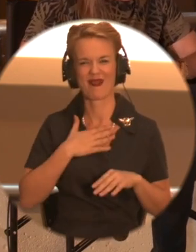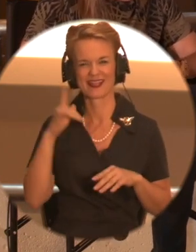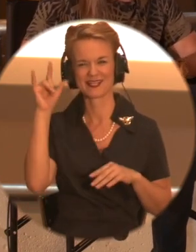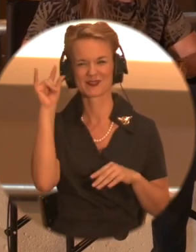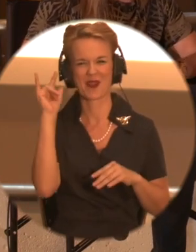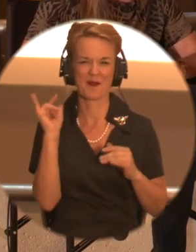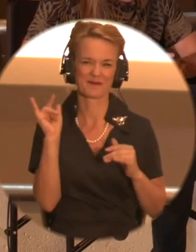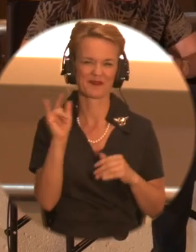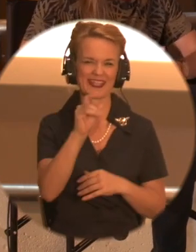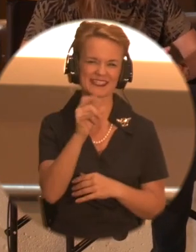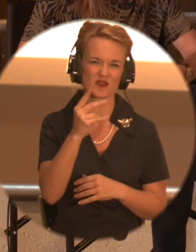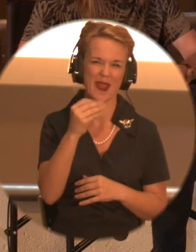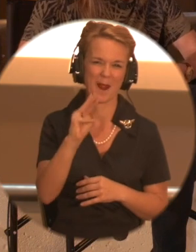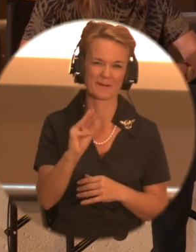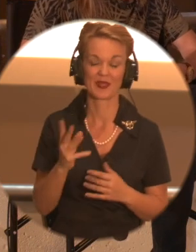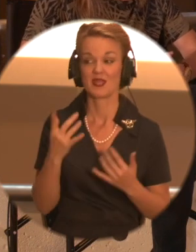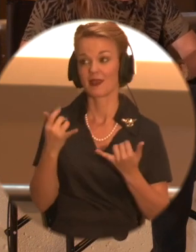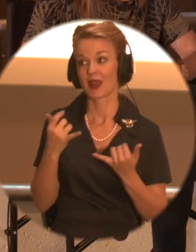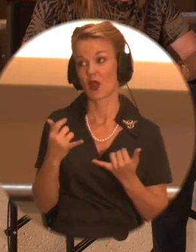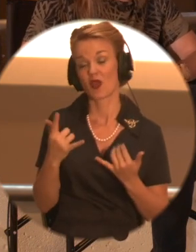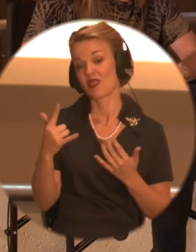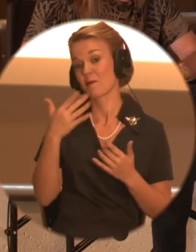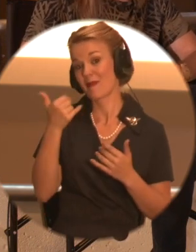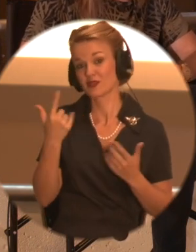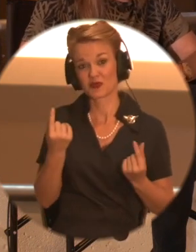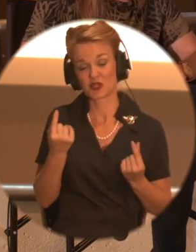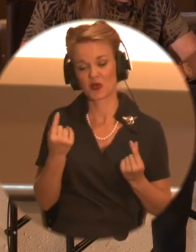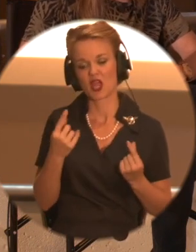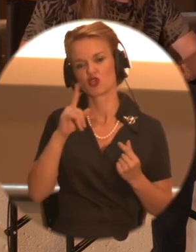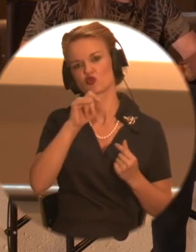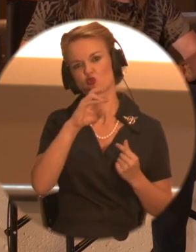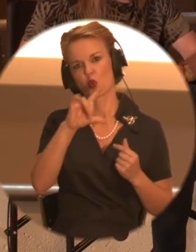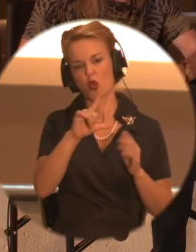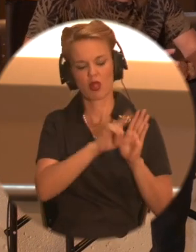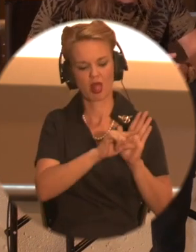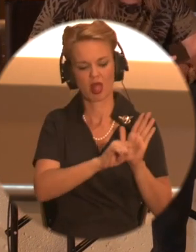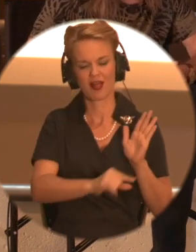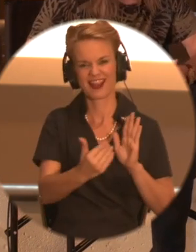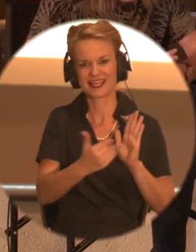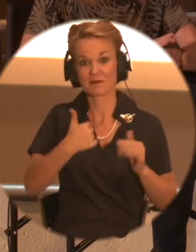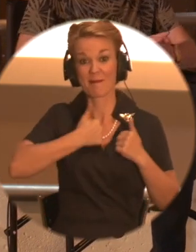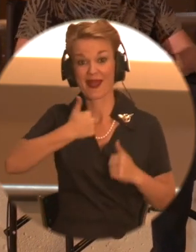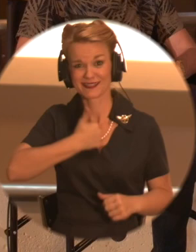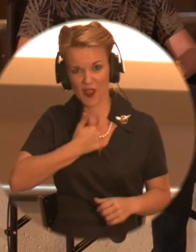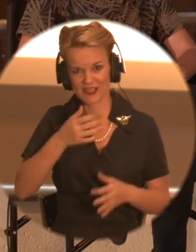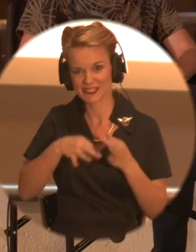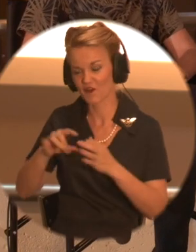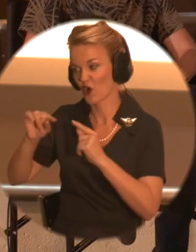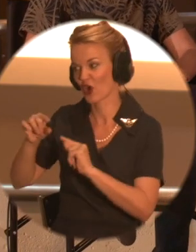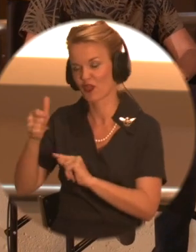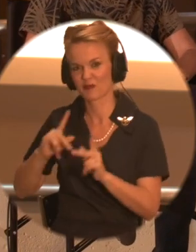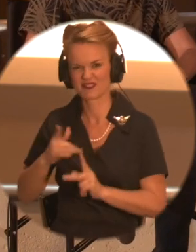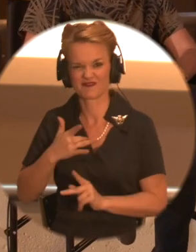of the guy and he's just probably like, no. I figured the best thing to do is to troll myself because then nobody will get mad at me for trolling him. You know, there's, there's something about self deprecating humor